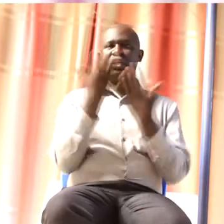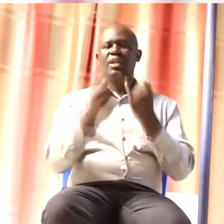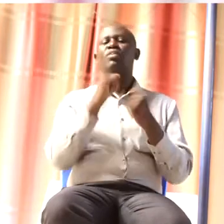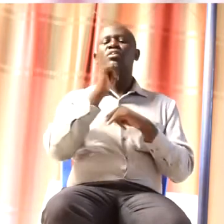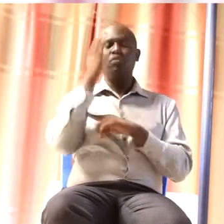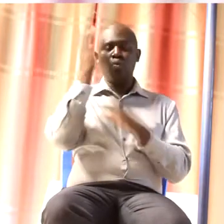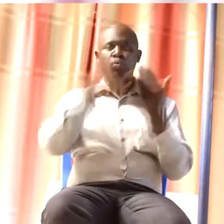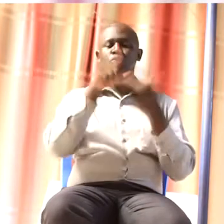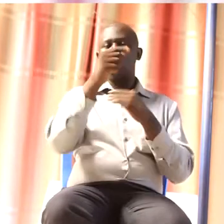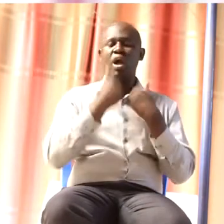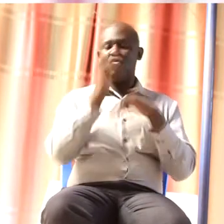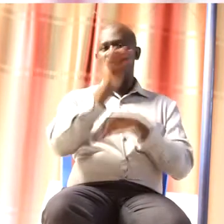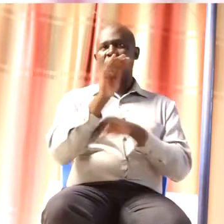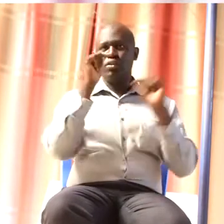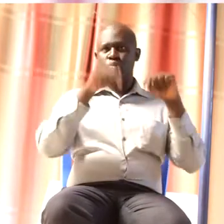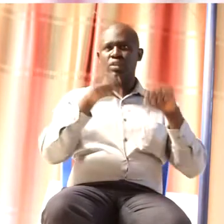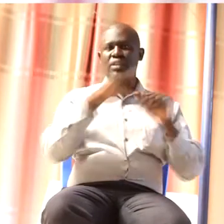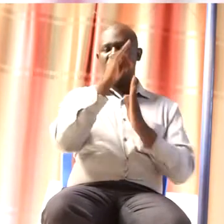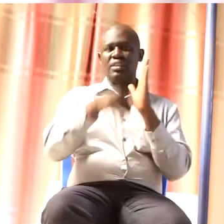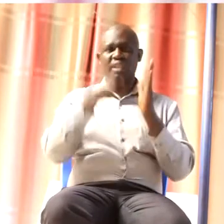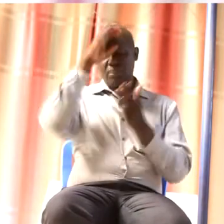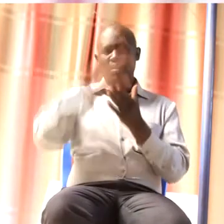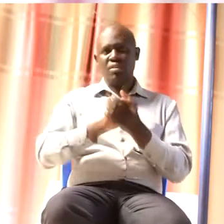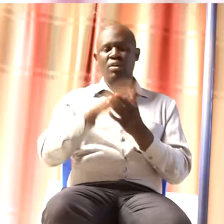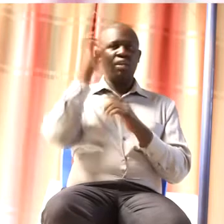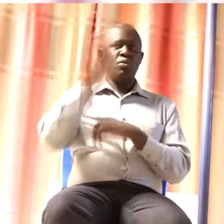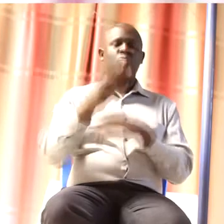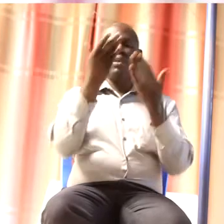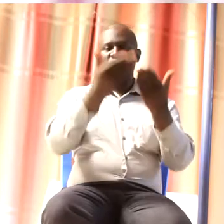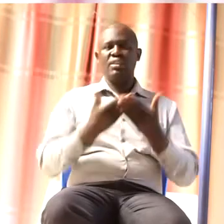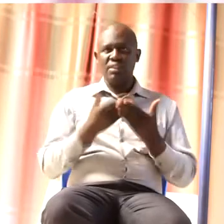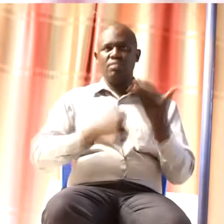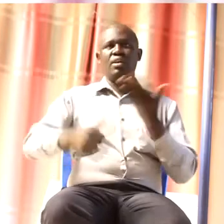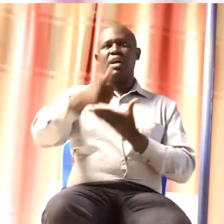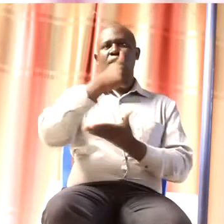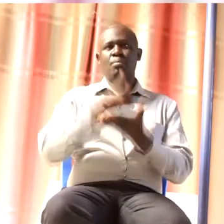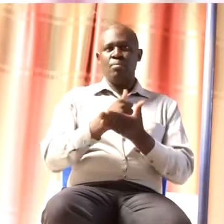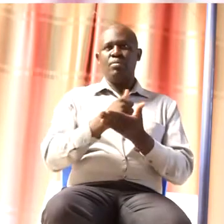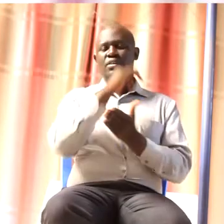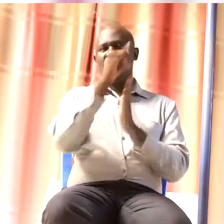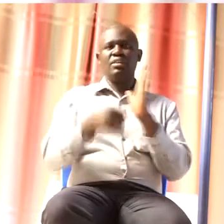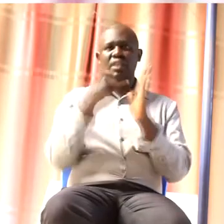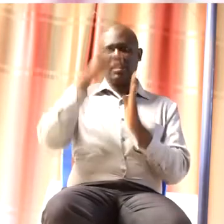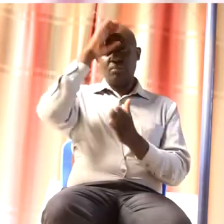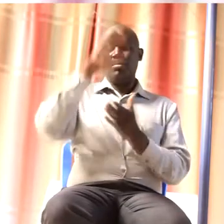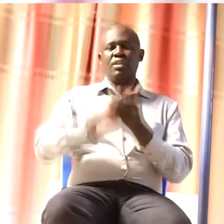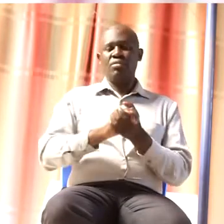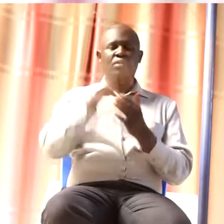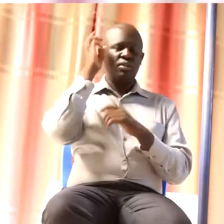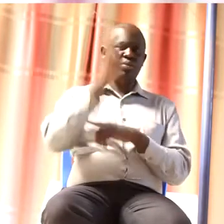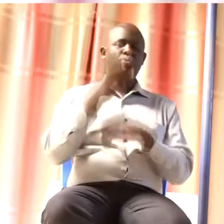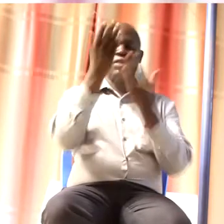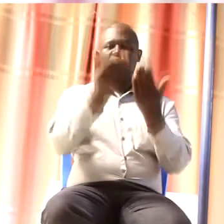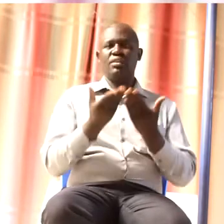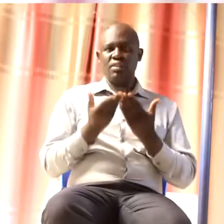asked today. Just believe and you shall receive it. Amen. Just believe and you shall receive